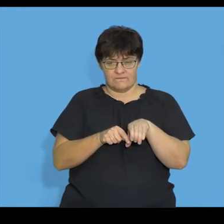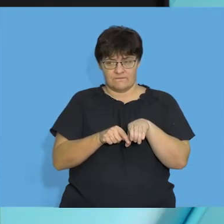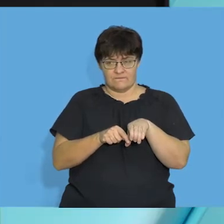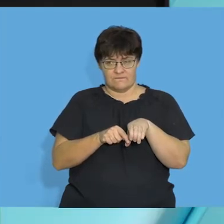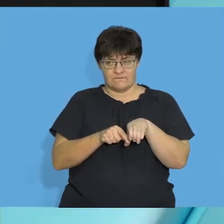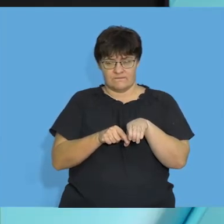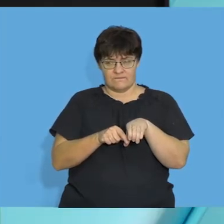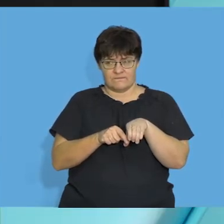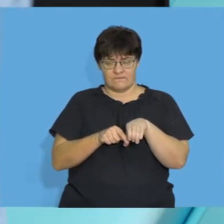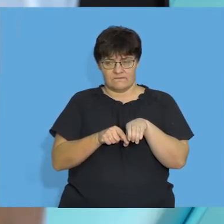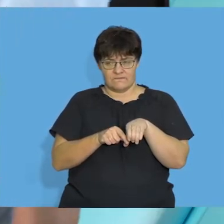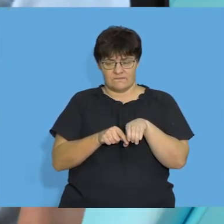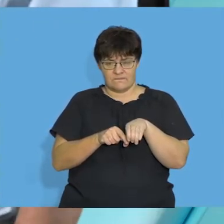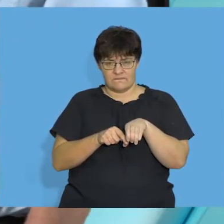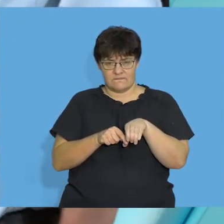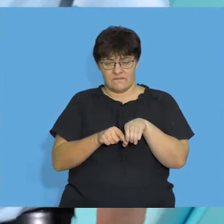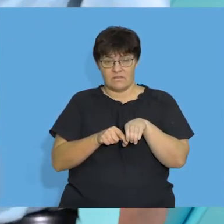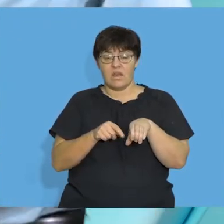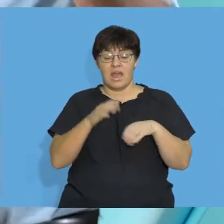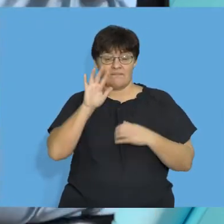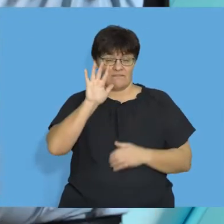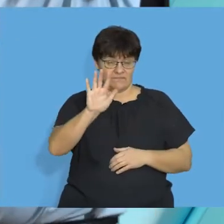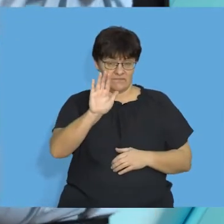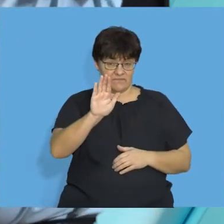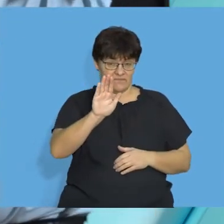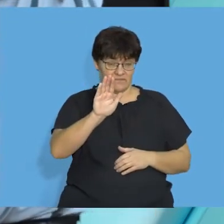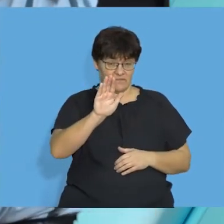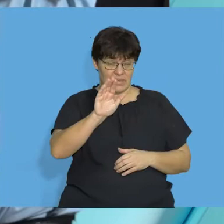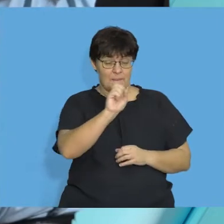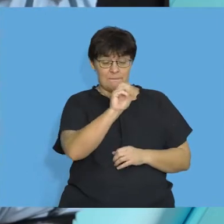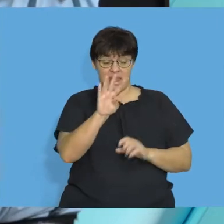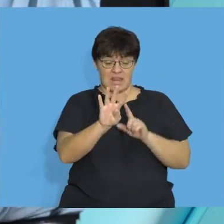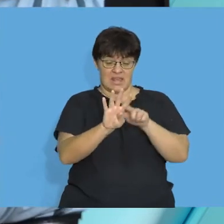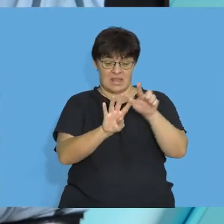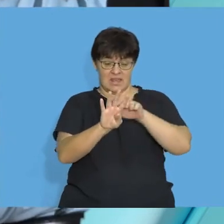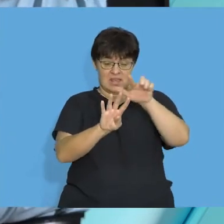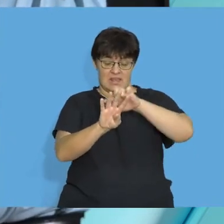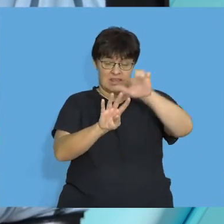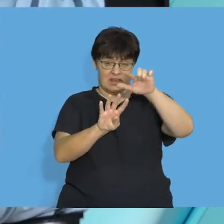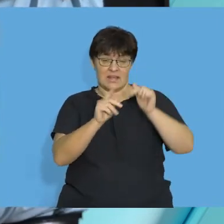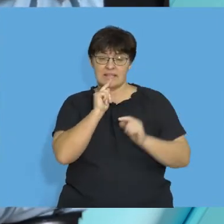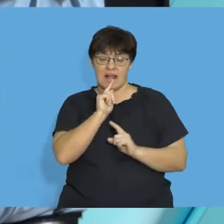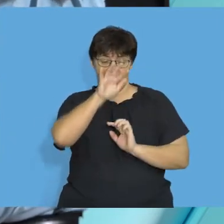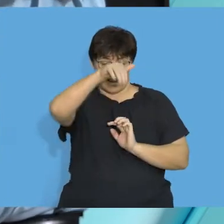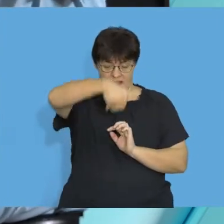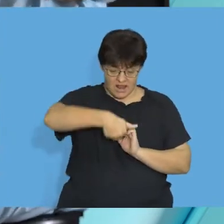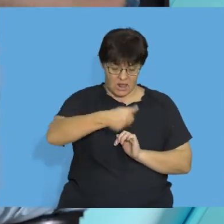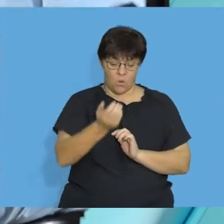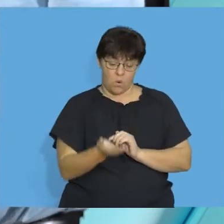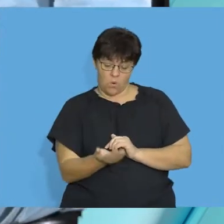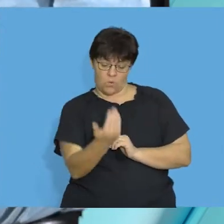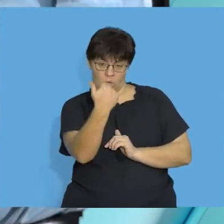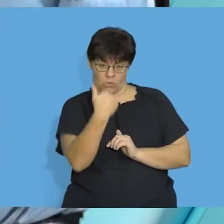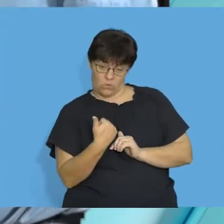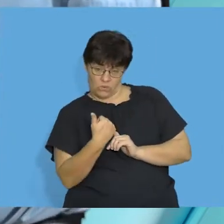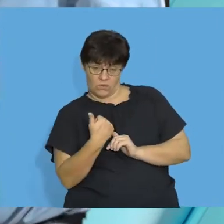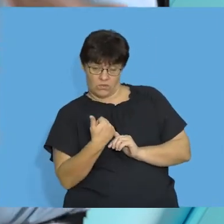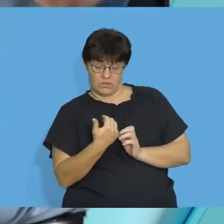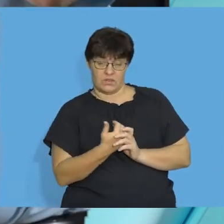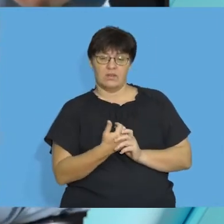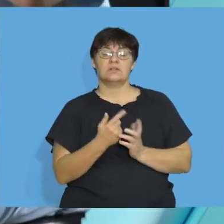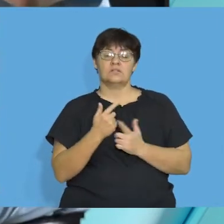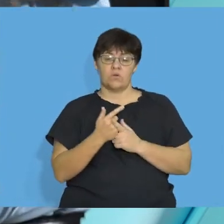the right-hand solenoid rule, remember, the many fingers will tell me the direction of the current,